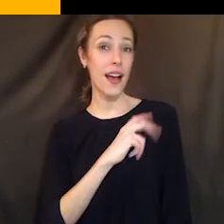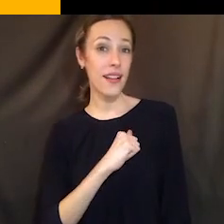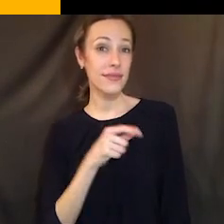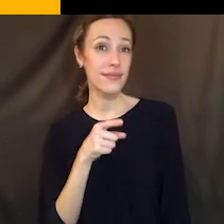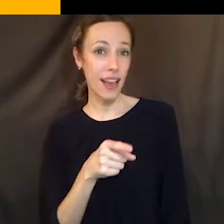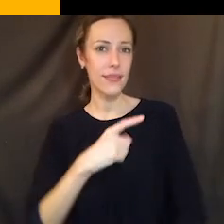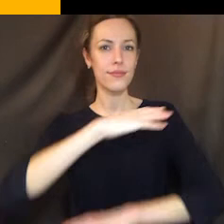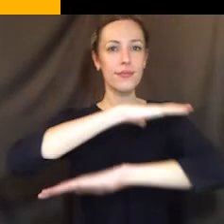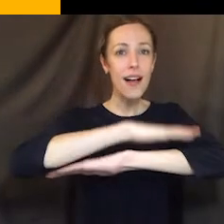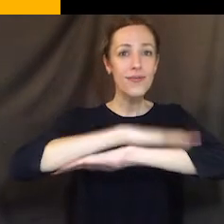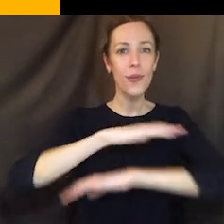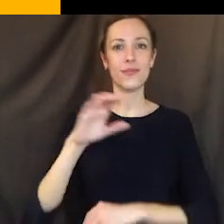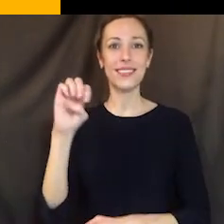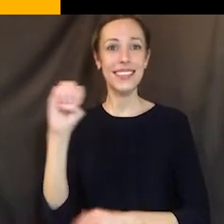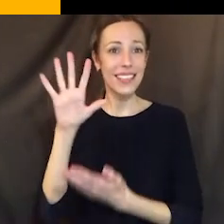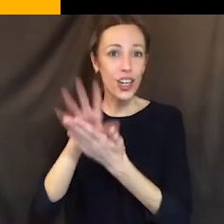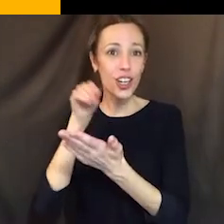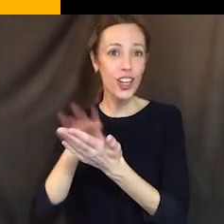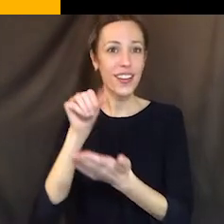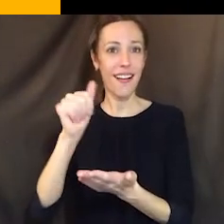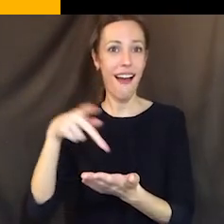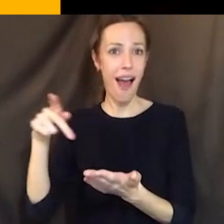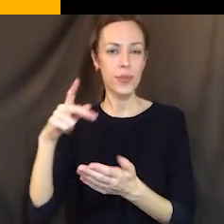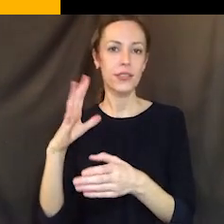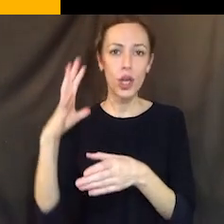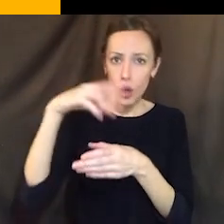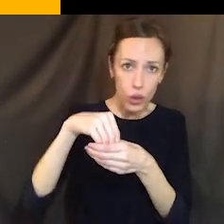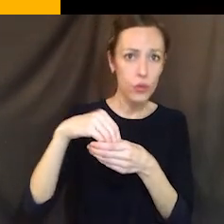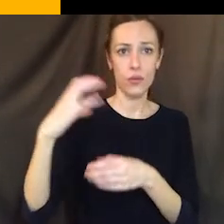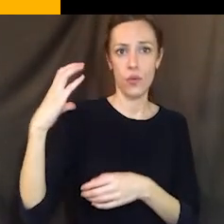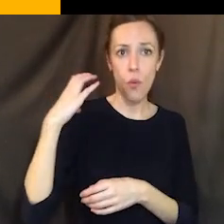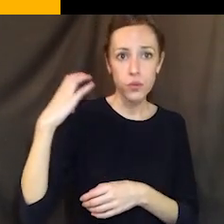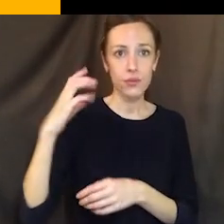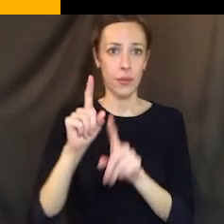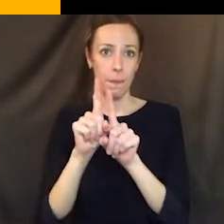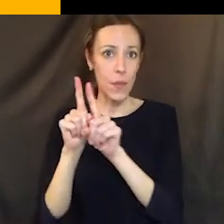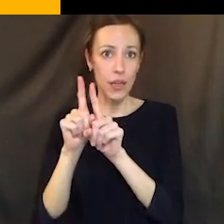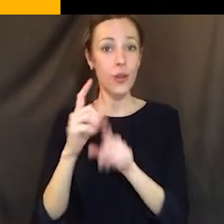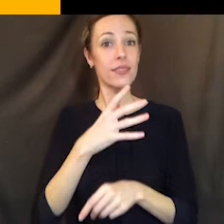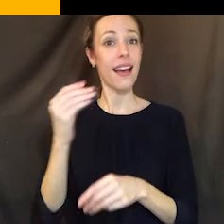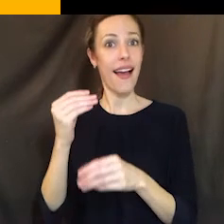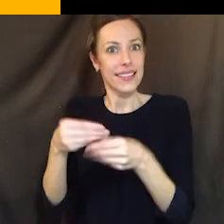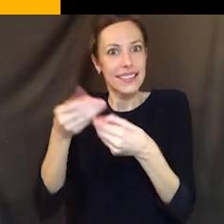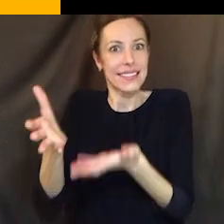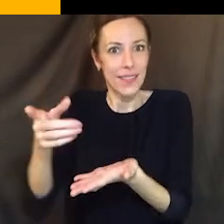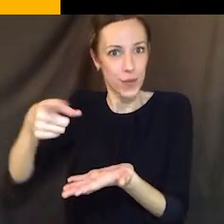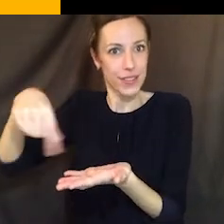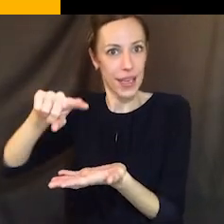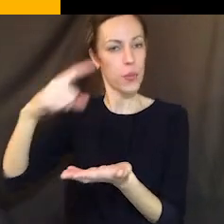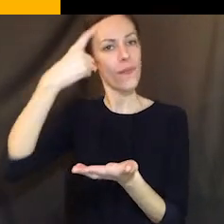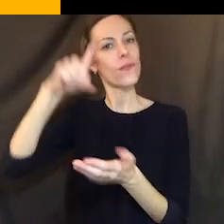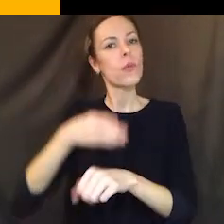In Palestine, platforms and e-learning applications with and for coaches and mentors for improved social-emotional